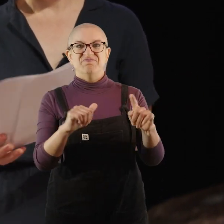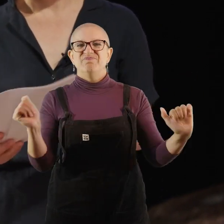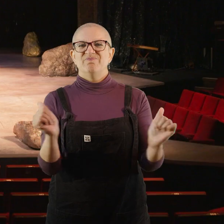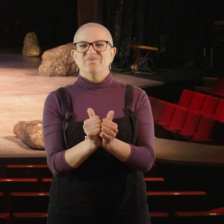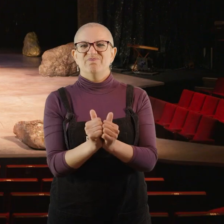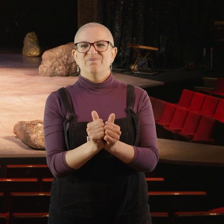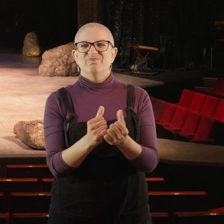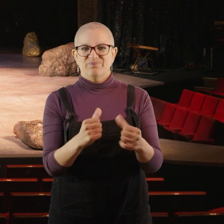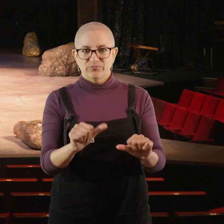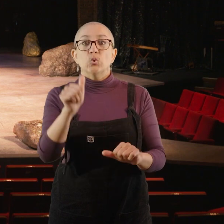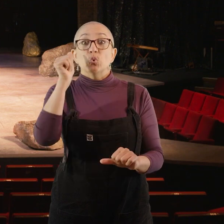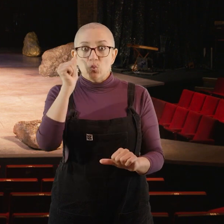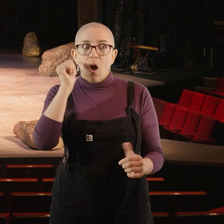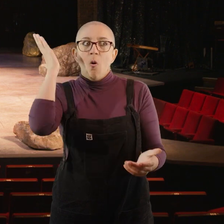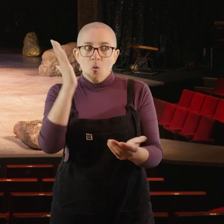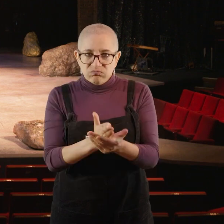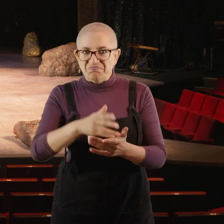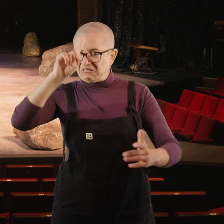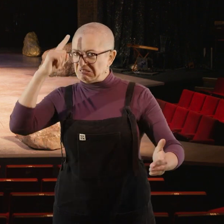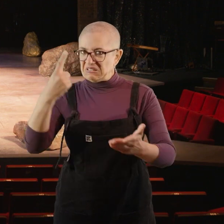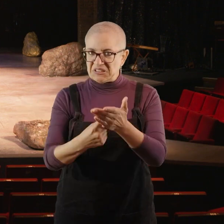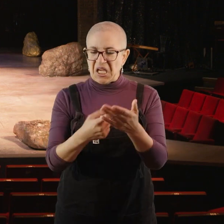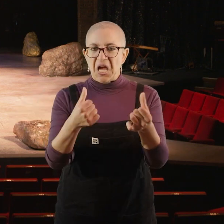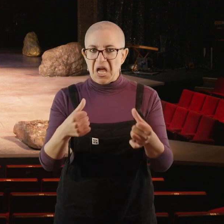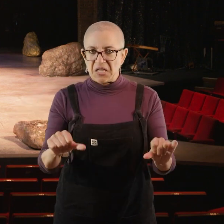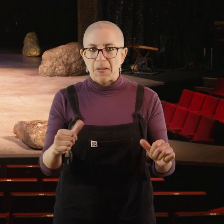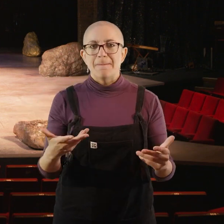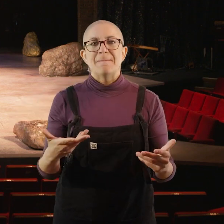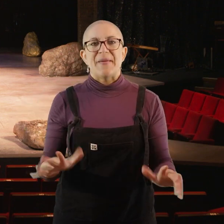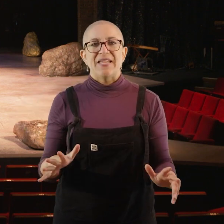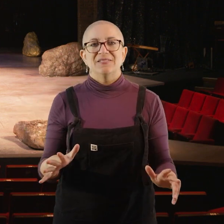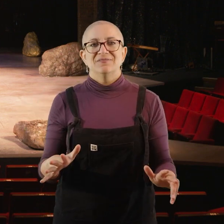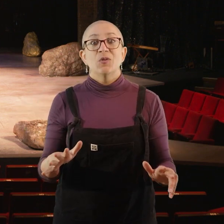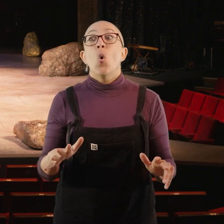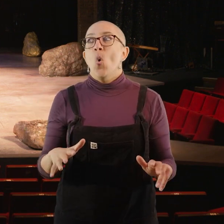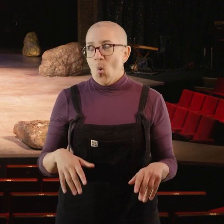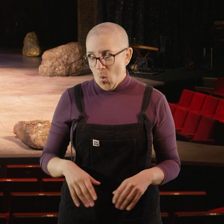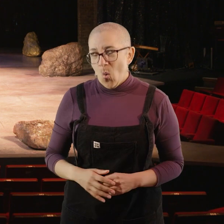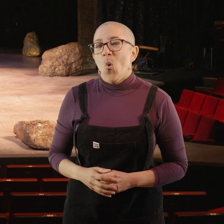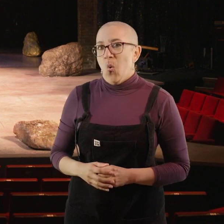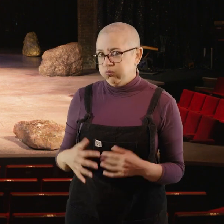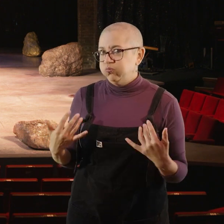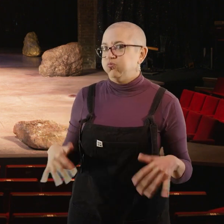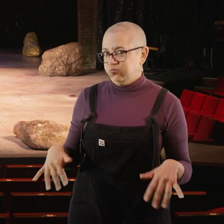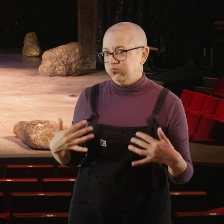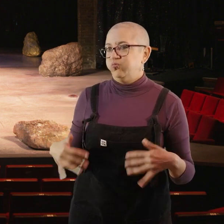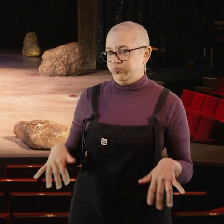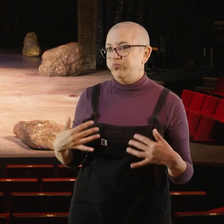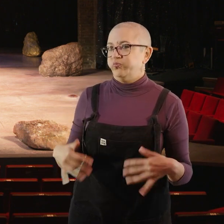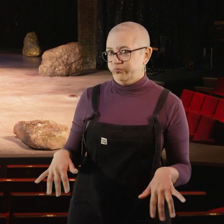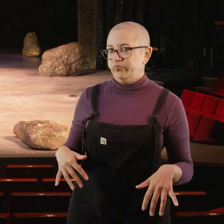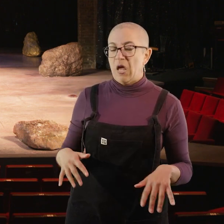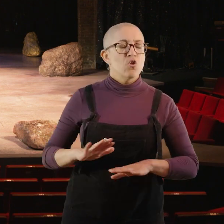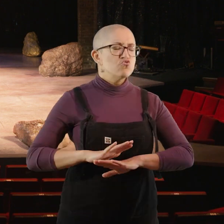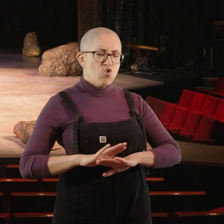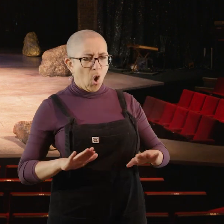then we really know a conclusion has been made. Yeah, so a big journey in that Yes, scene huge, from huge. I'm not to we are.